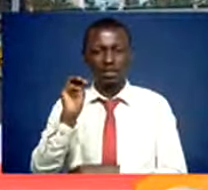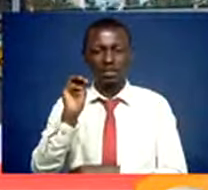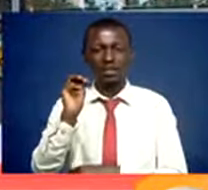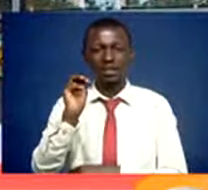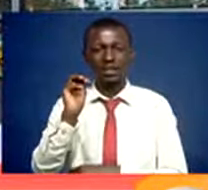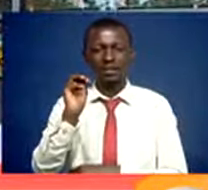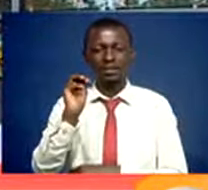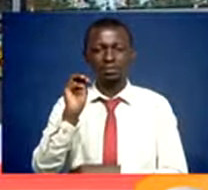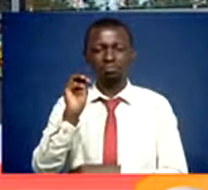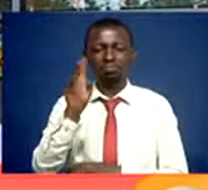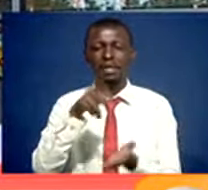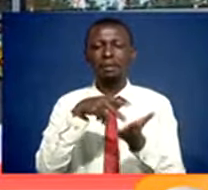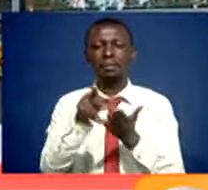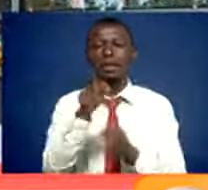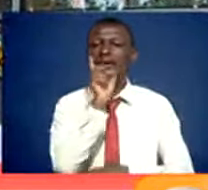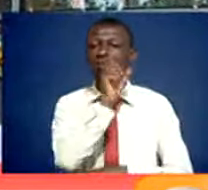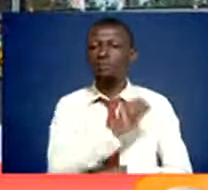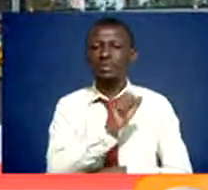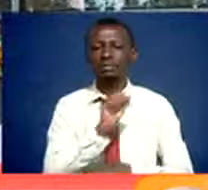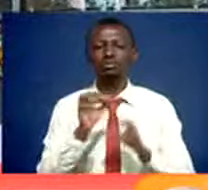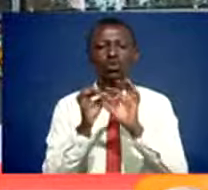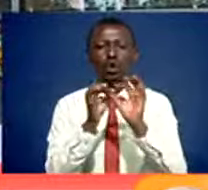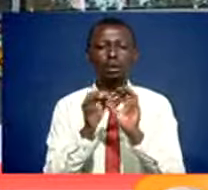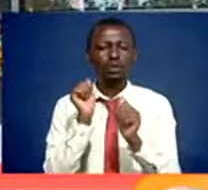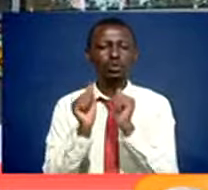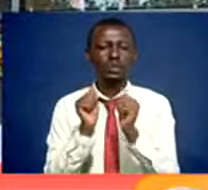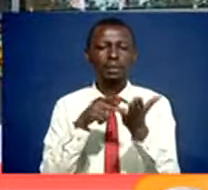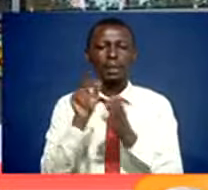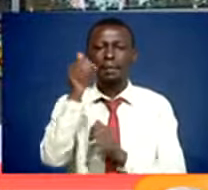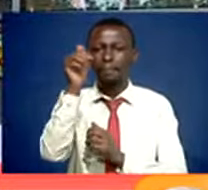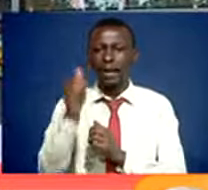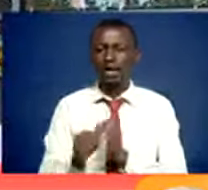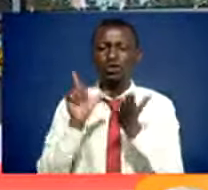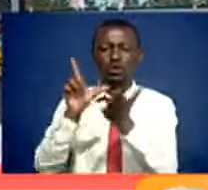shillings will be written off for cooperatives in Bungoma County.